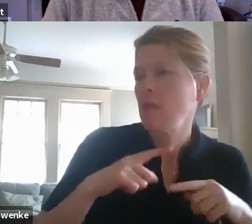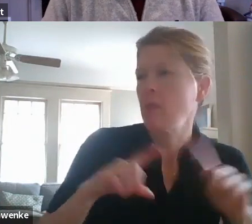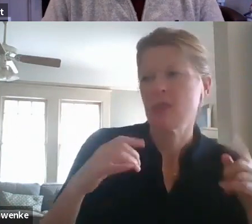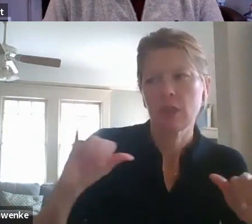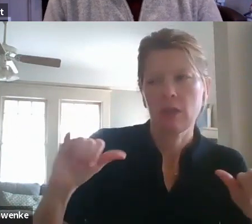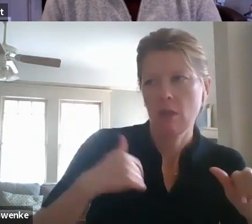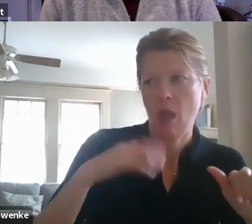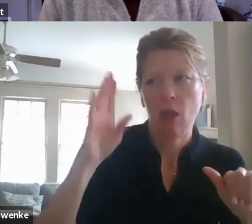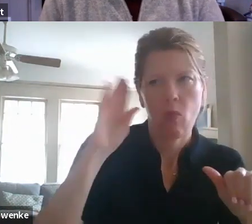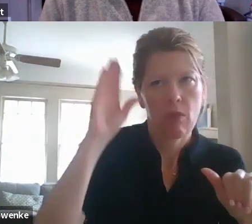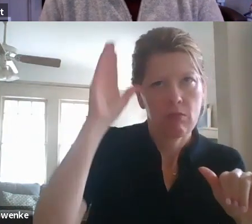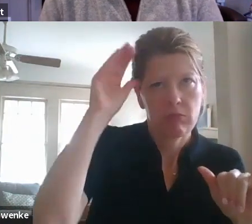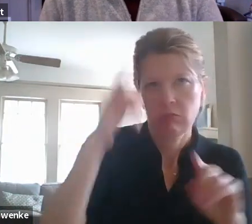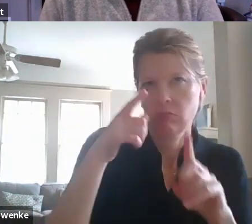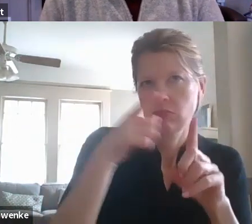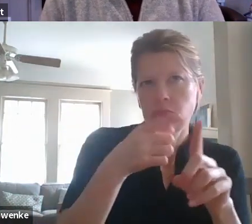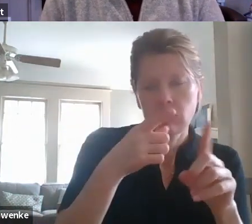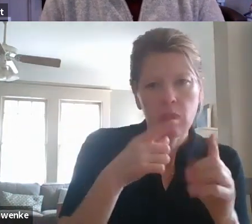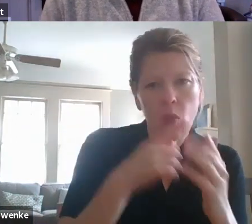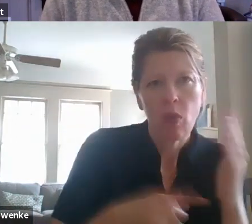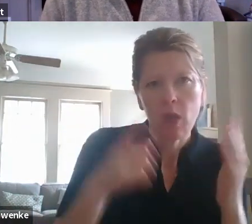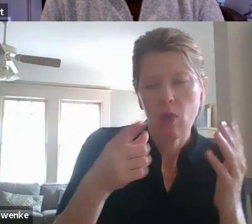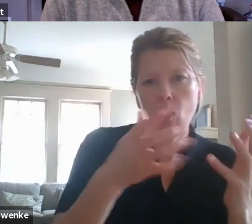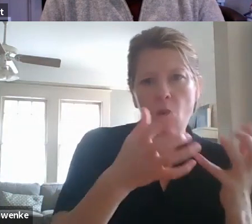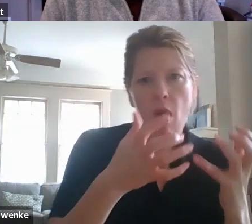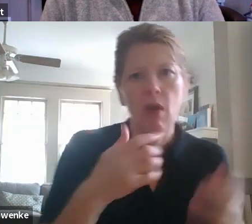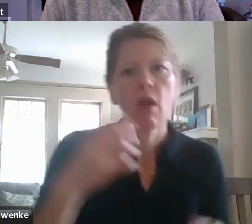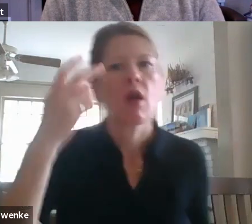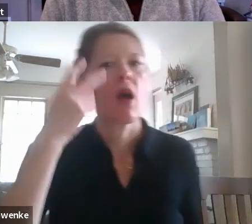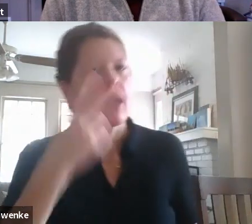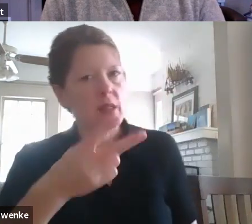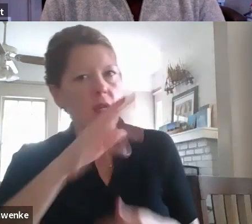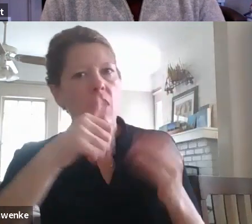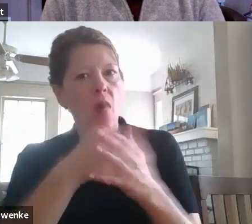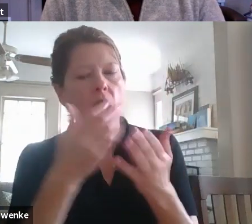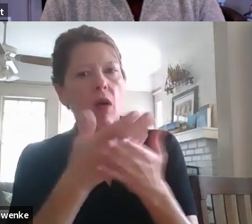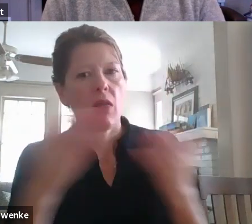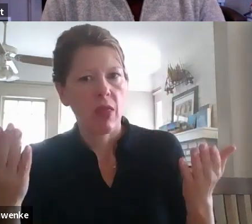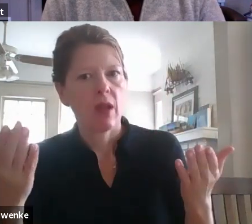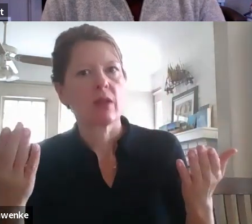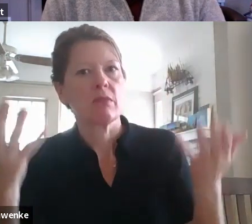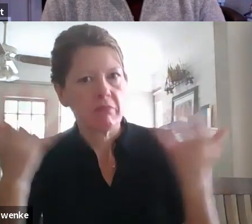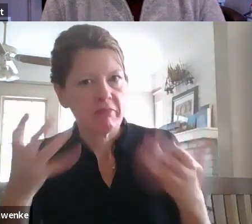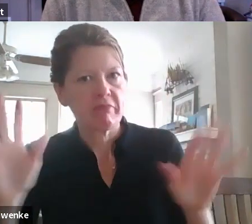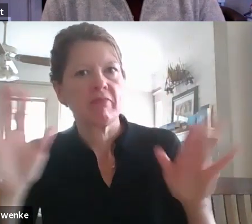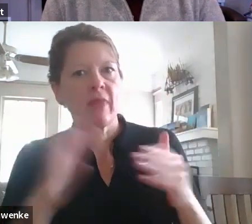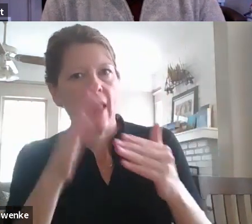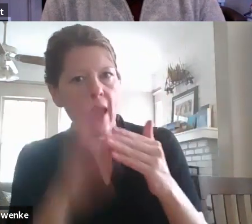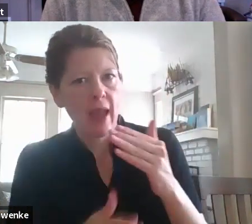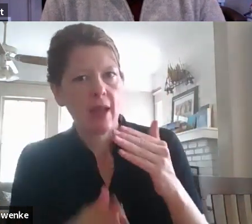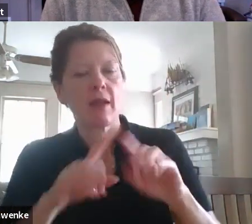decrees. I see that all things come to an end, but your commandment has no